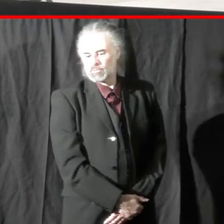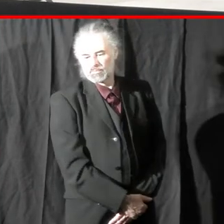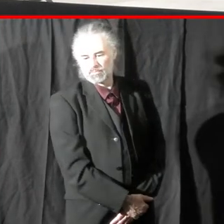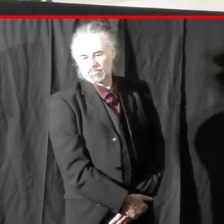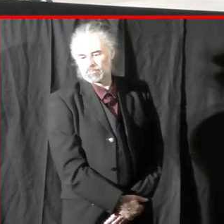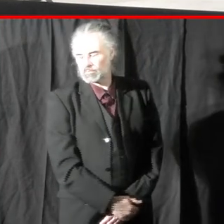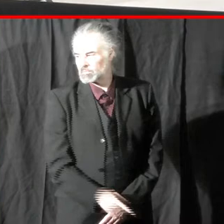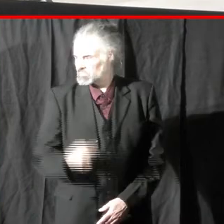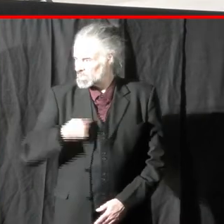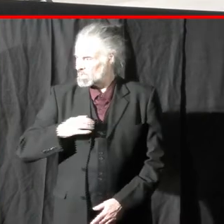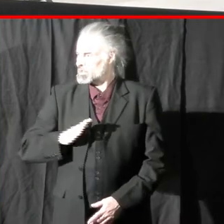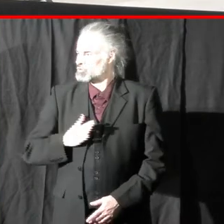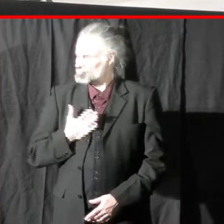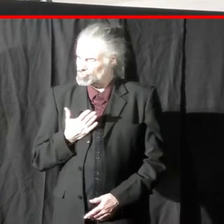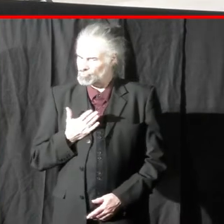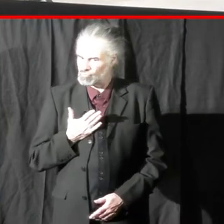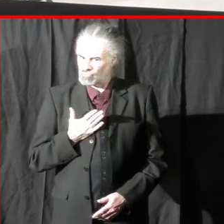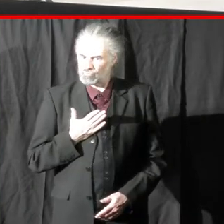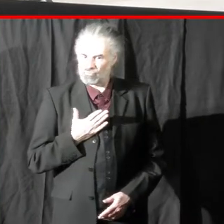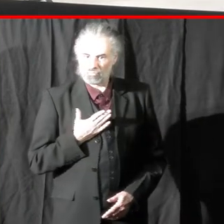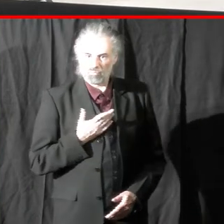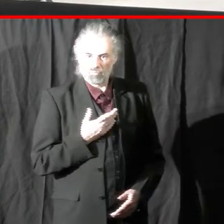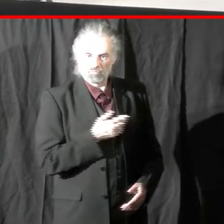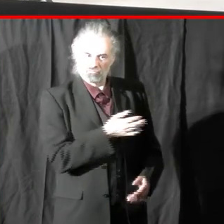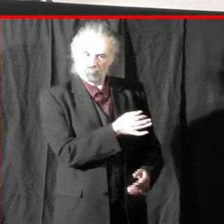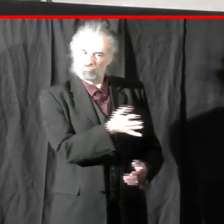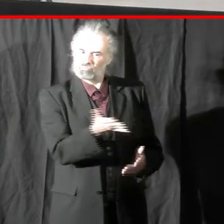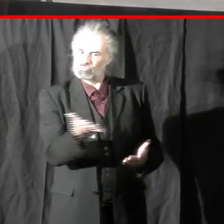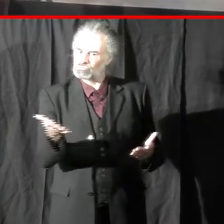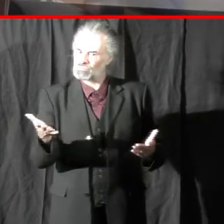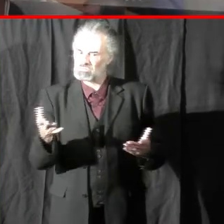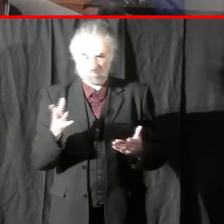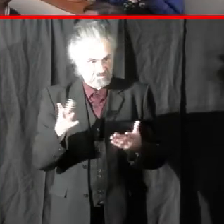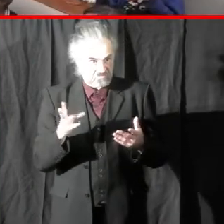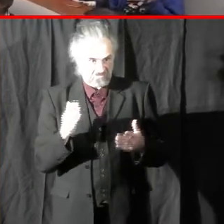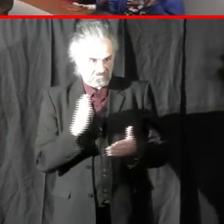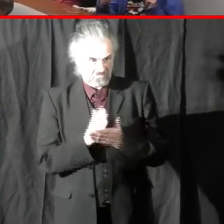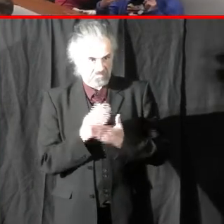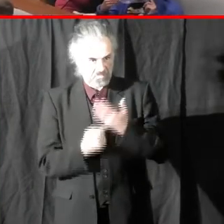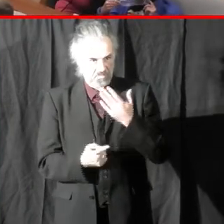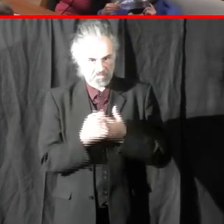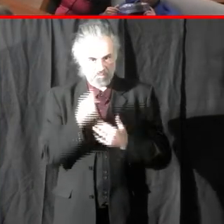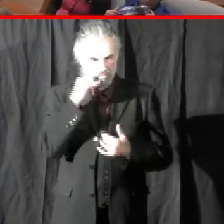I guess I'm interested to see, is that something that happens a lot, that you're getting